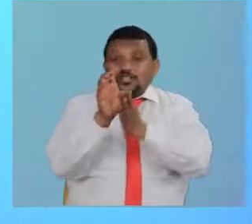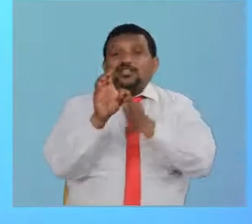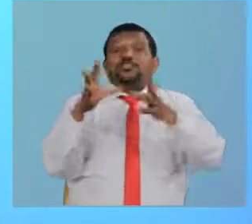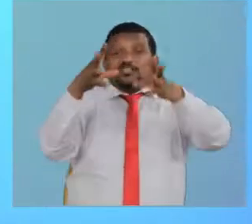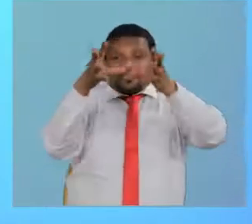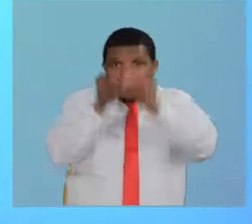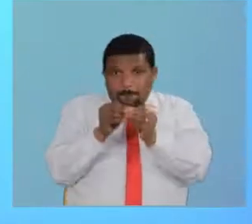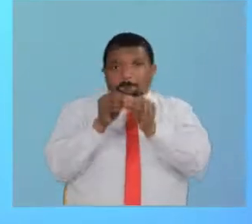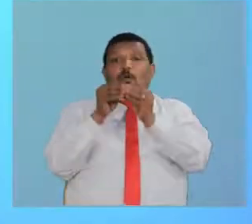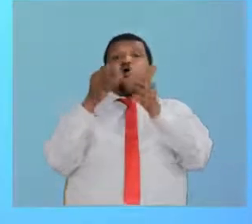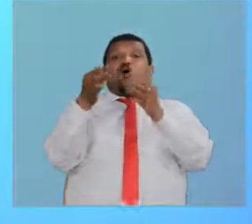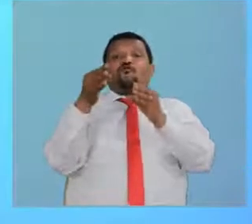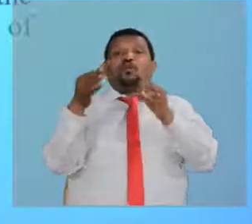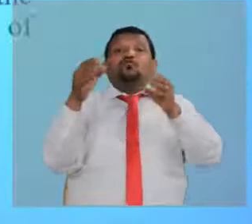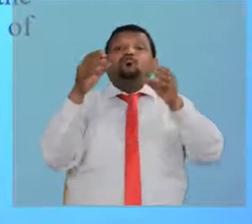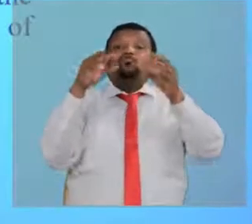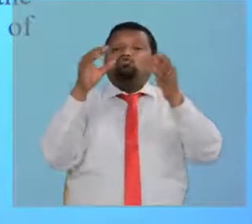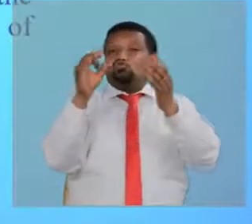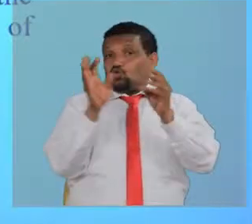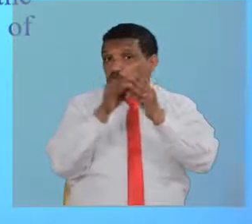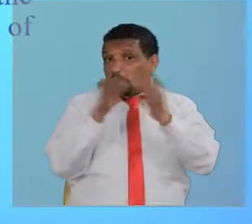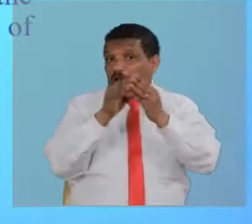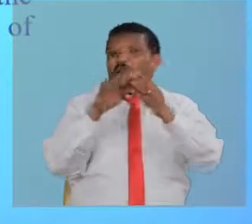total fixed cost.